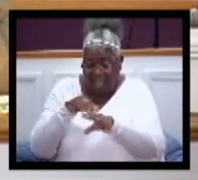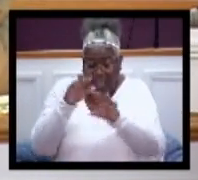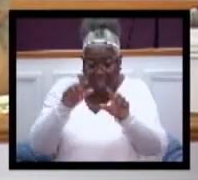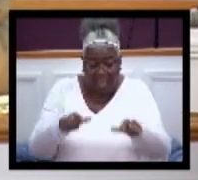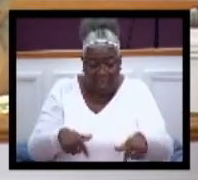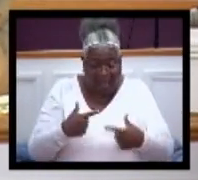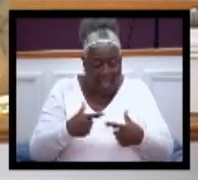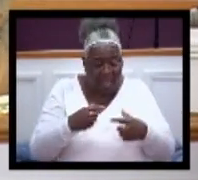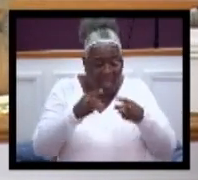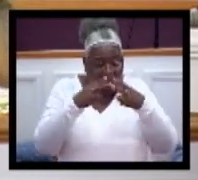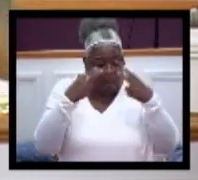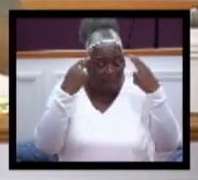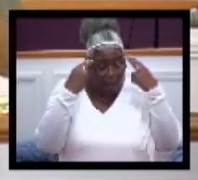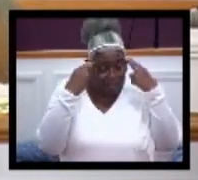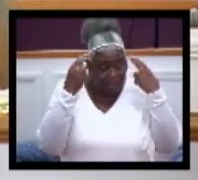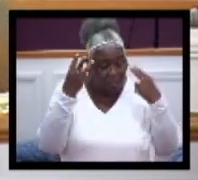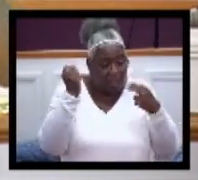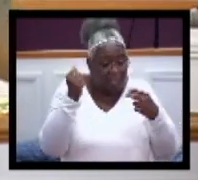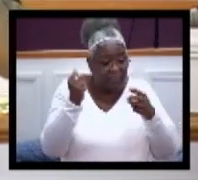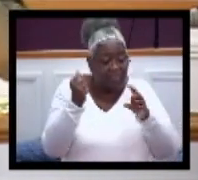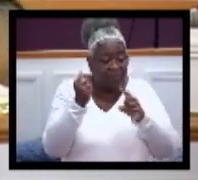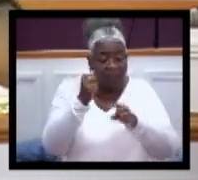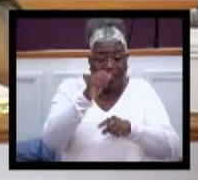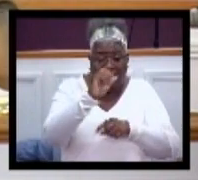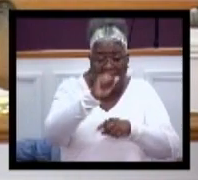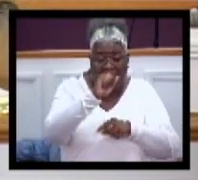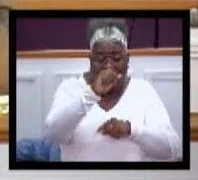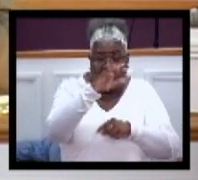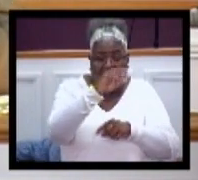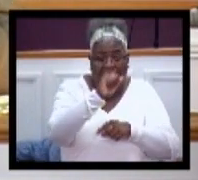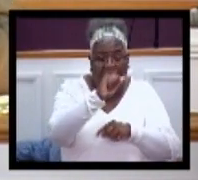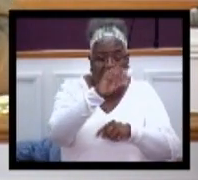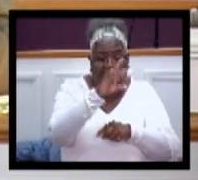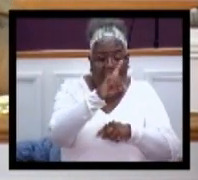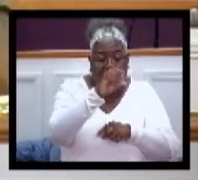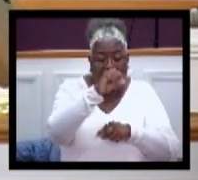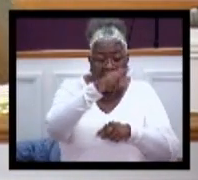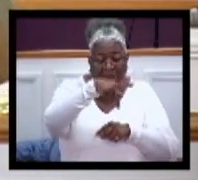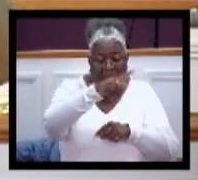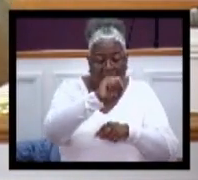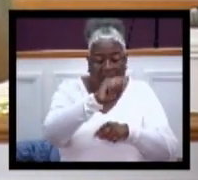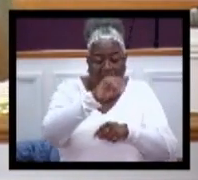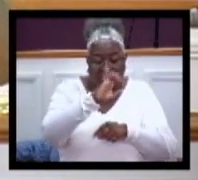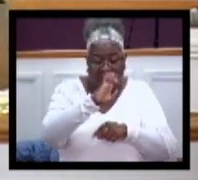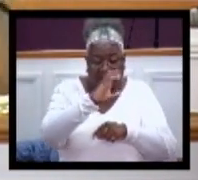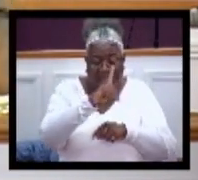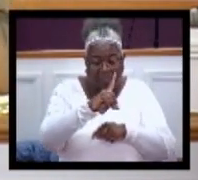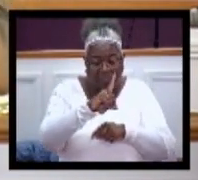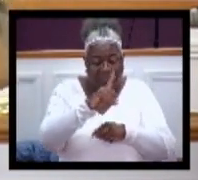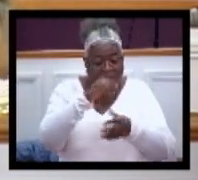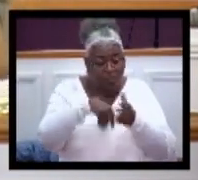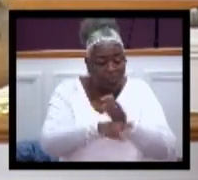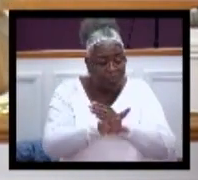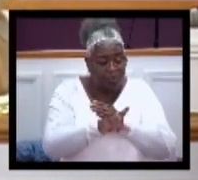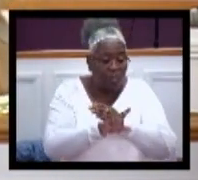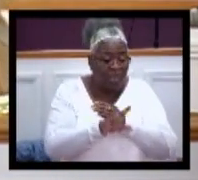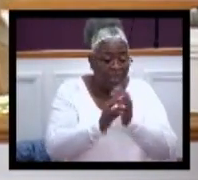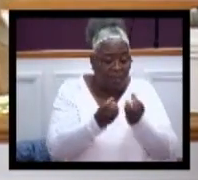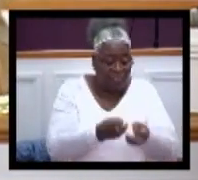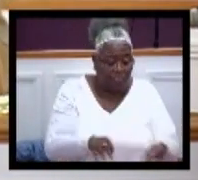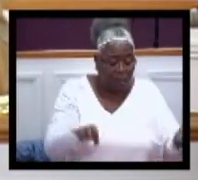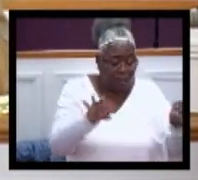Moses was adopted into the royal family of Pharaoh. He